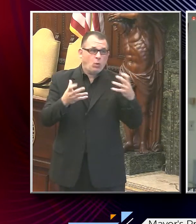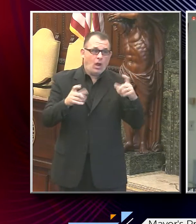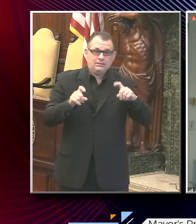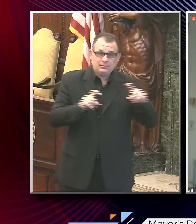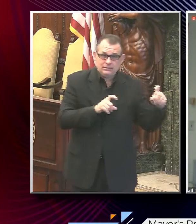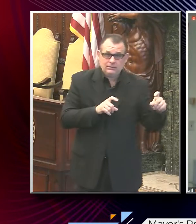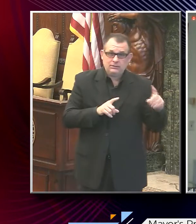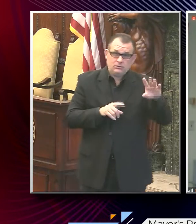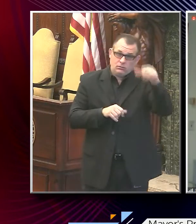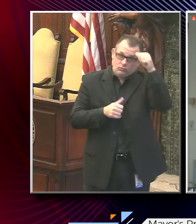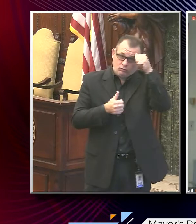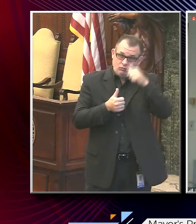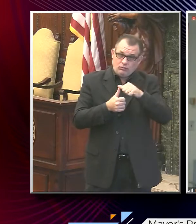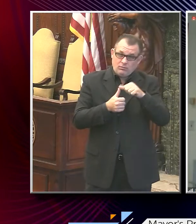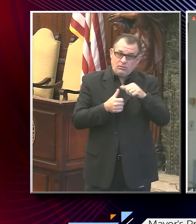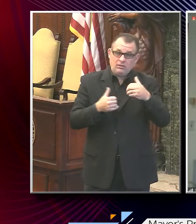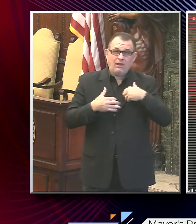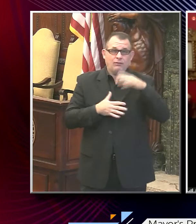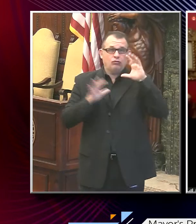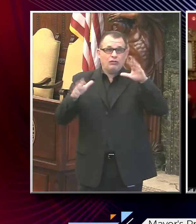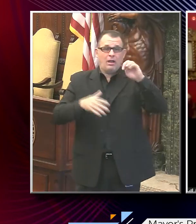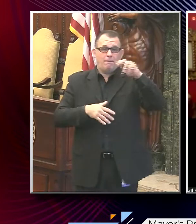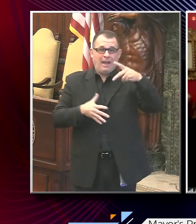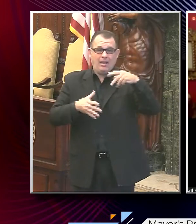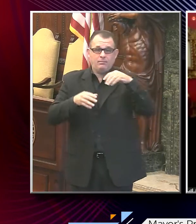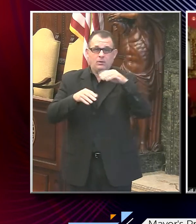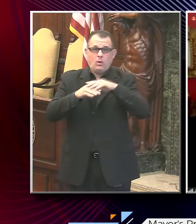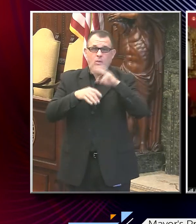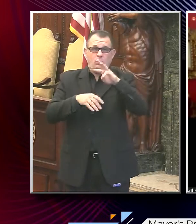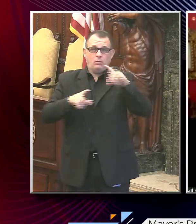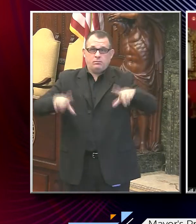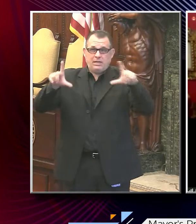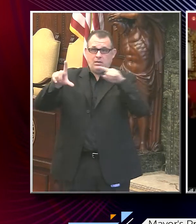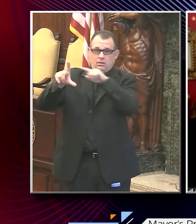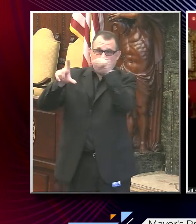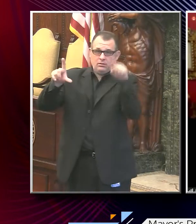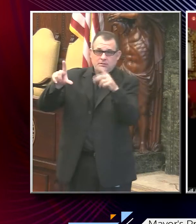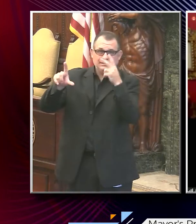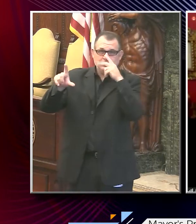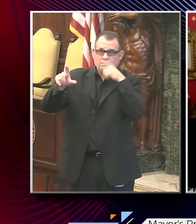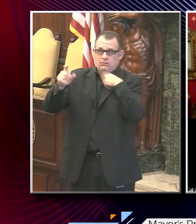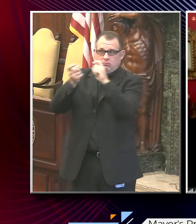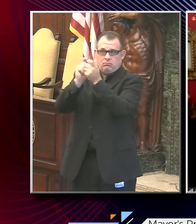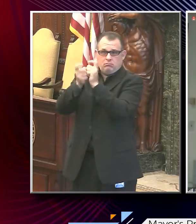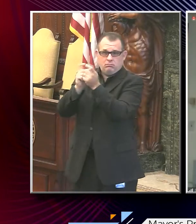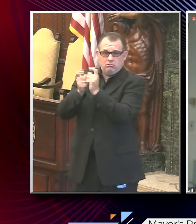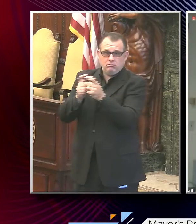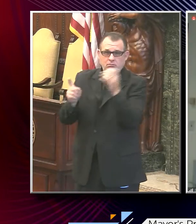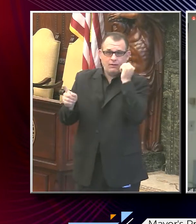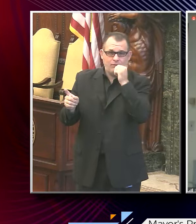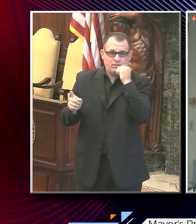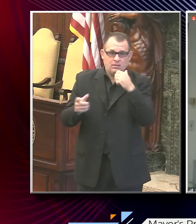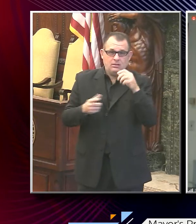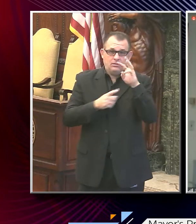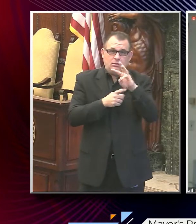a great map that lets you know where you can get it done. We need to update to improve that map. It's at